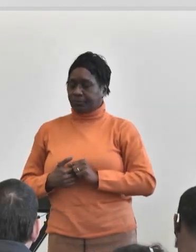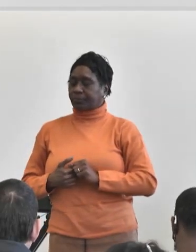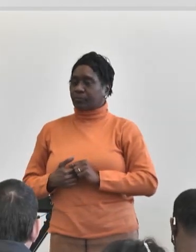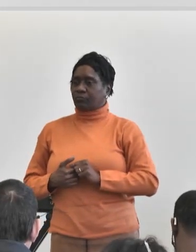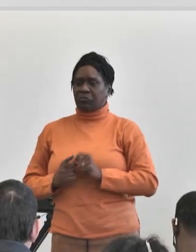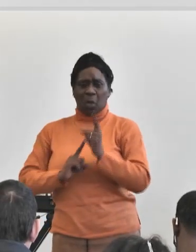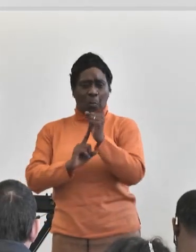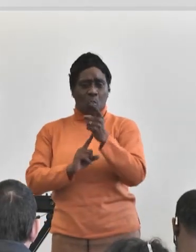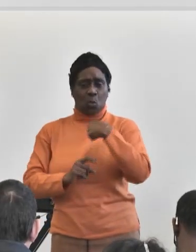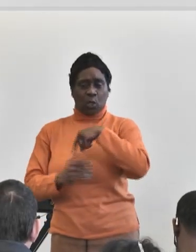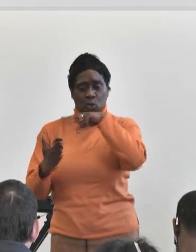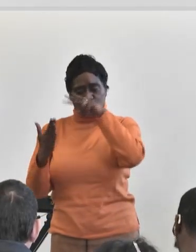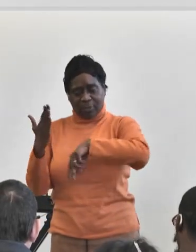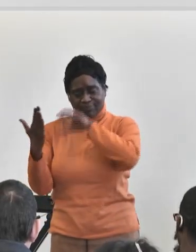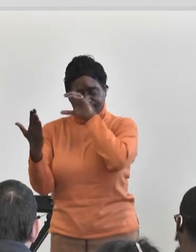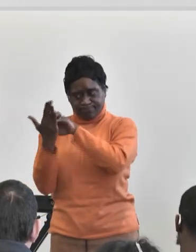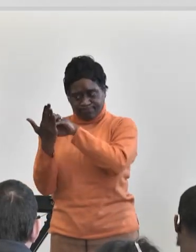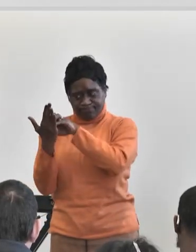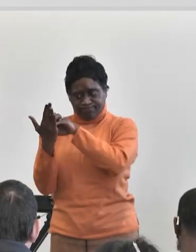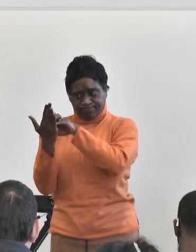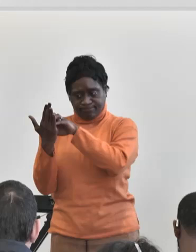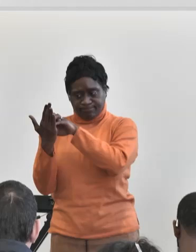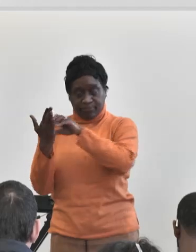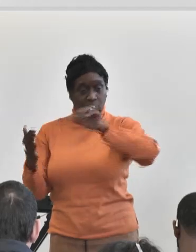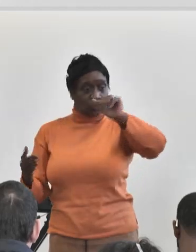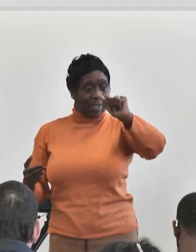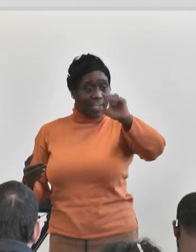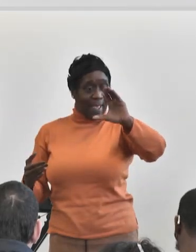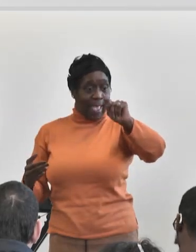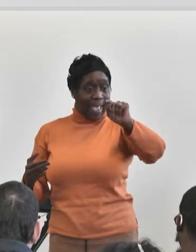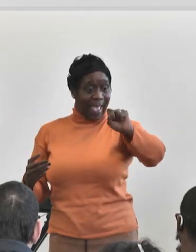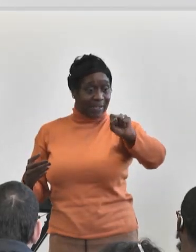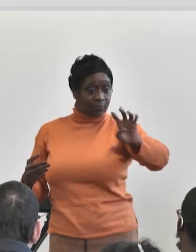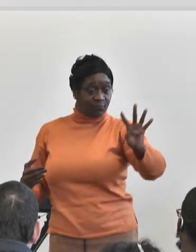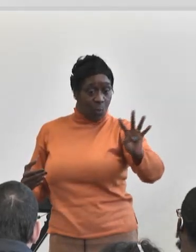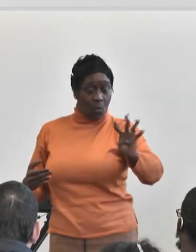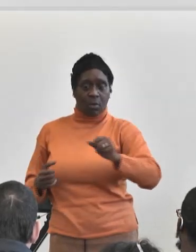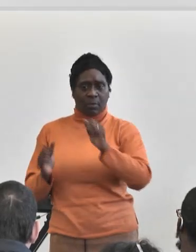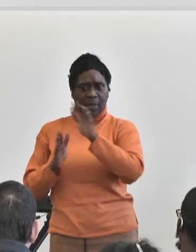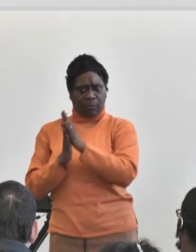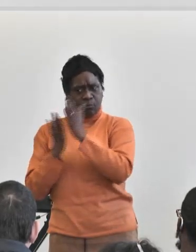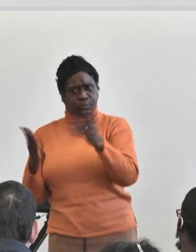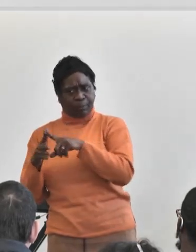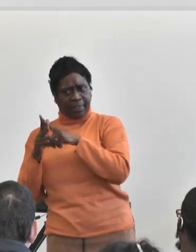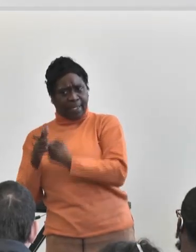in a moment, we're going to read the text. En un momento vamos a leer el texto. But this